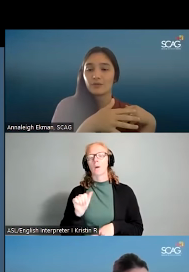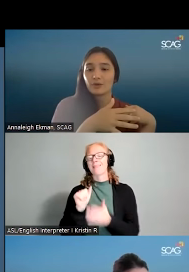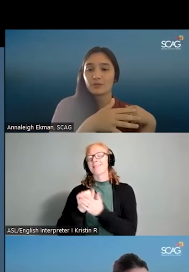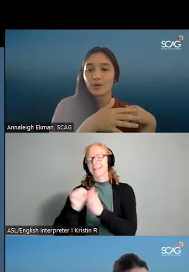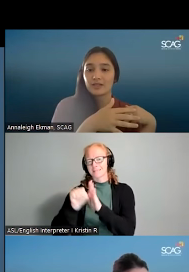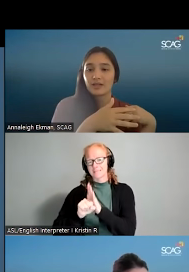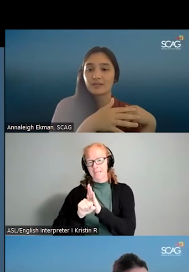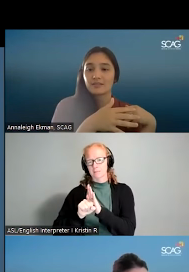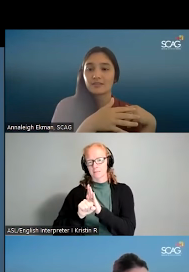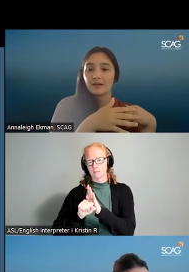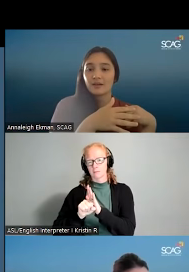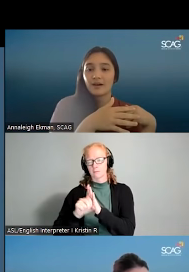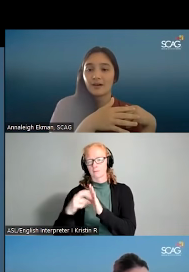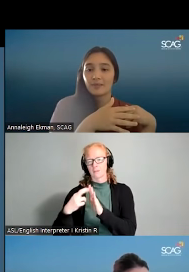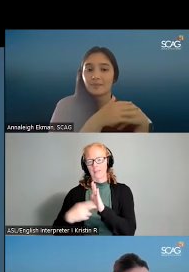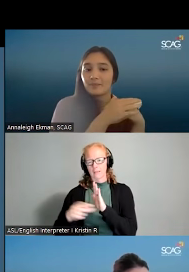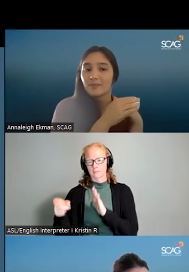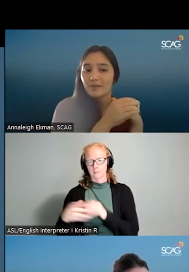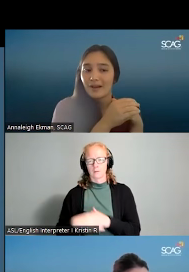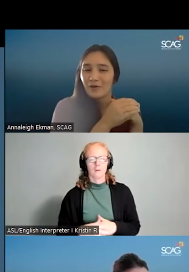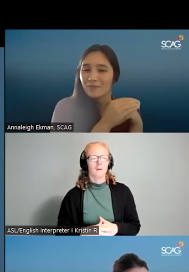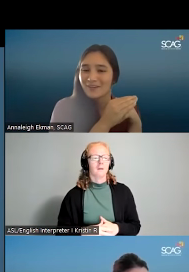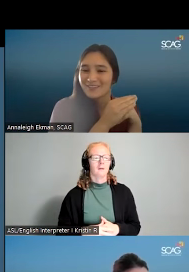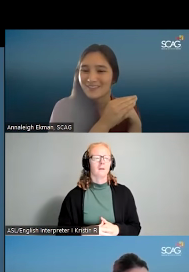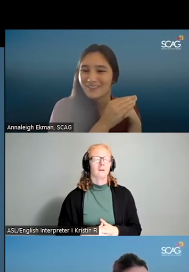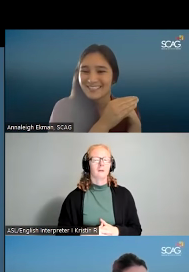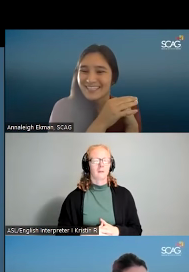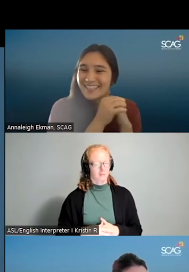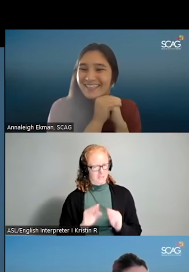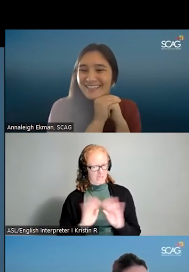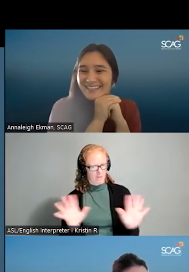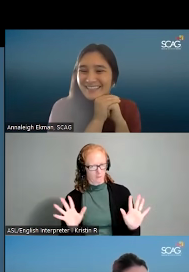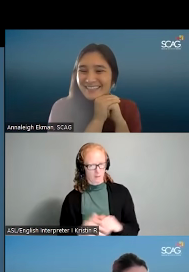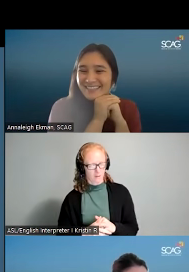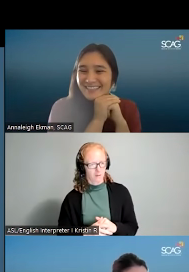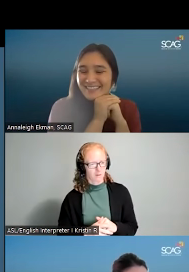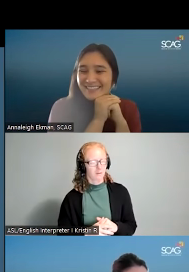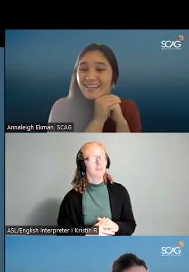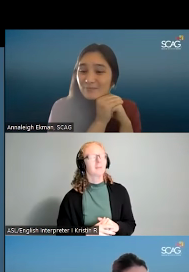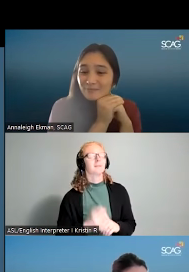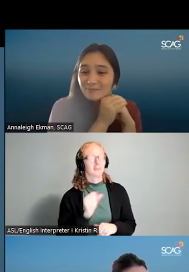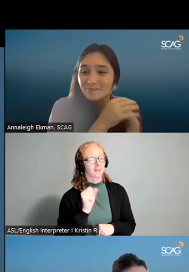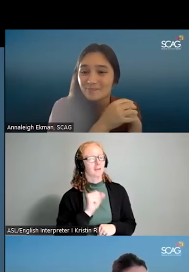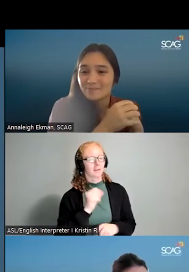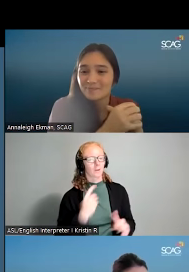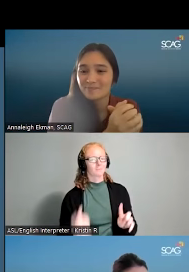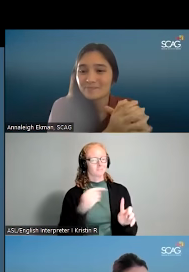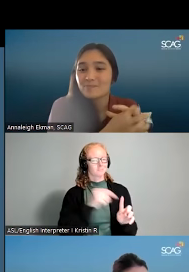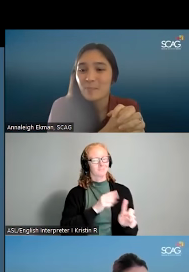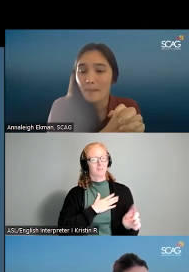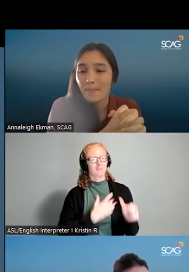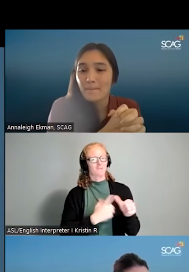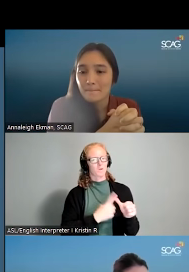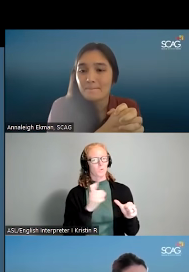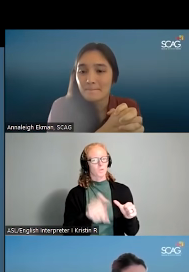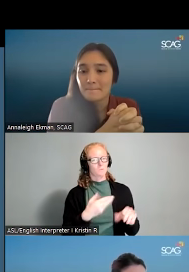do review those projects. I hope that answers your question. Well, and it goes back to my original